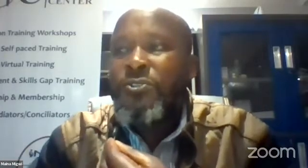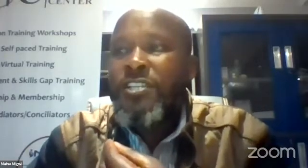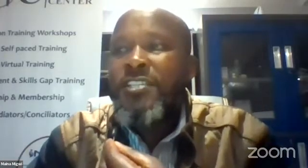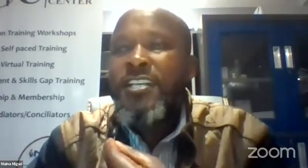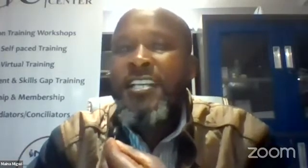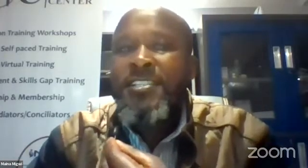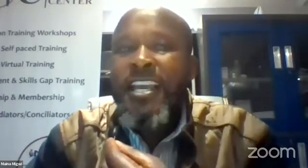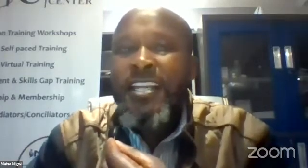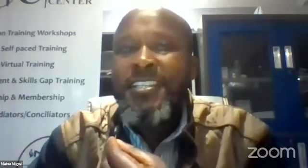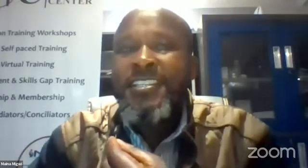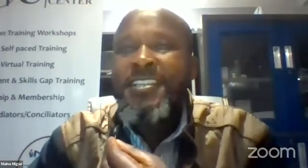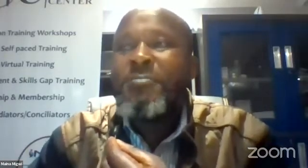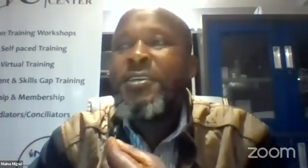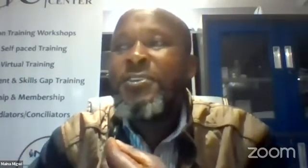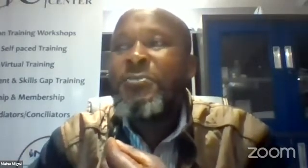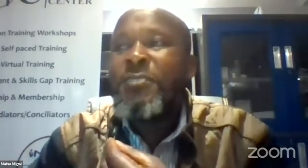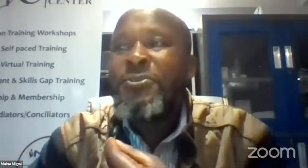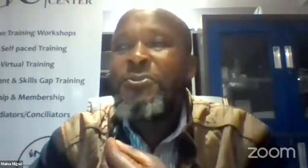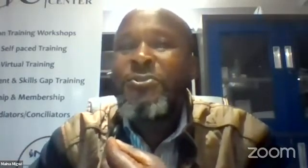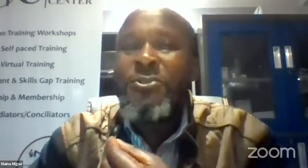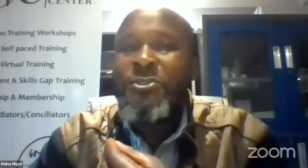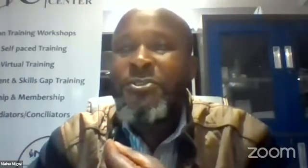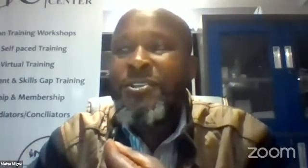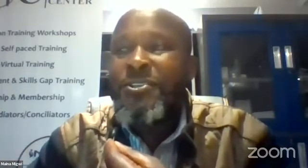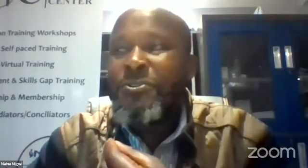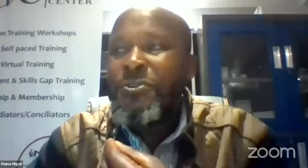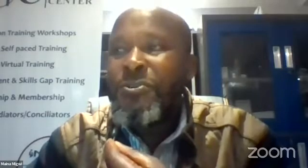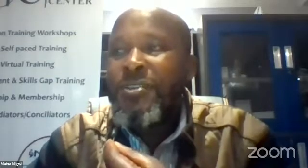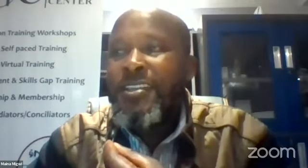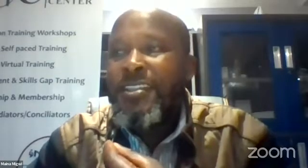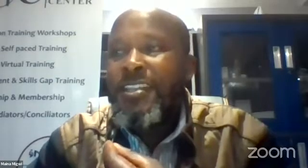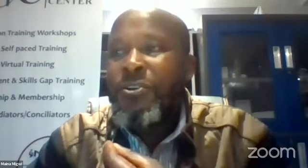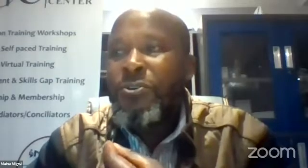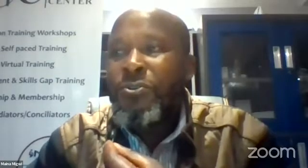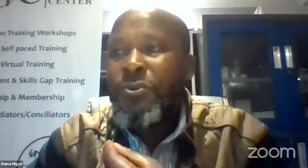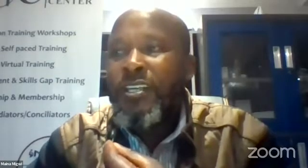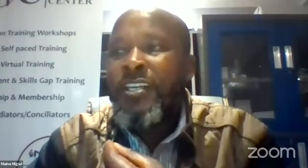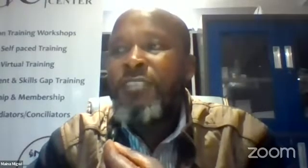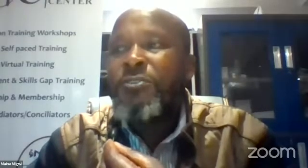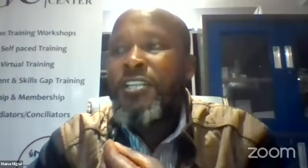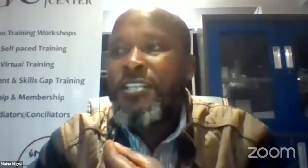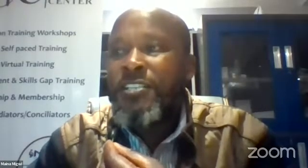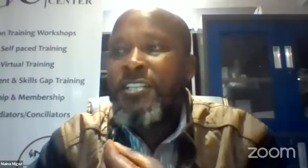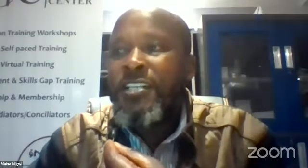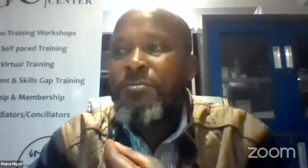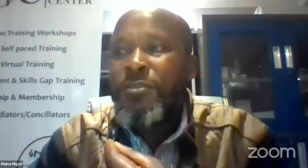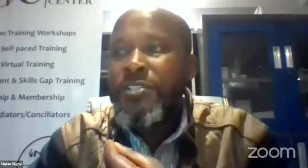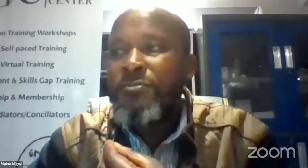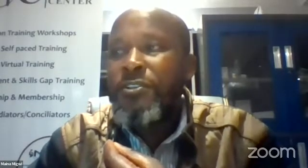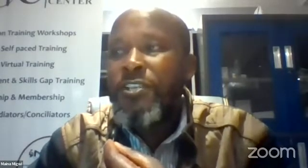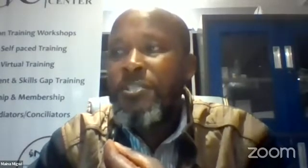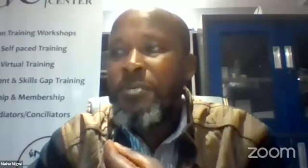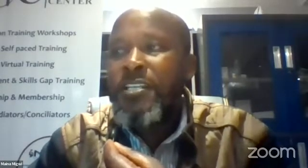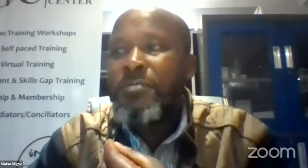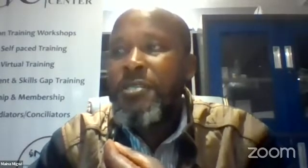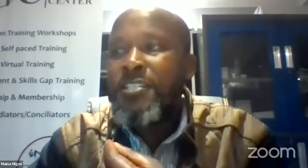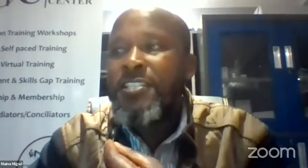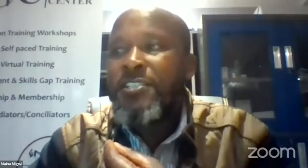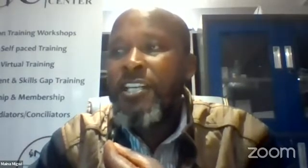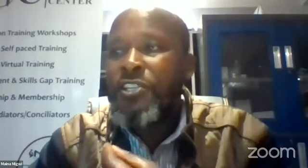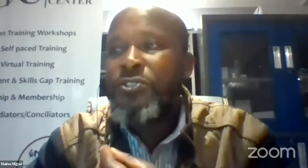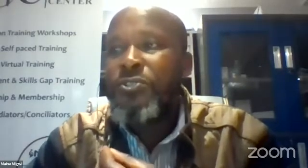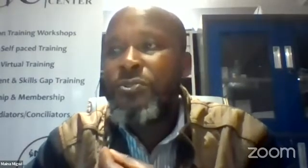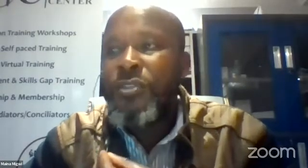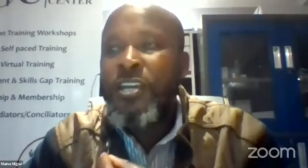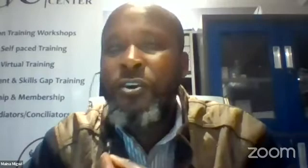causes you stress and anxiety, you may choose not to go the court way. And if you're interested in preserving or expanding